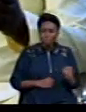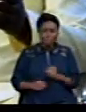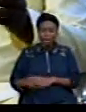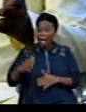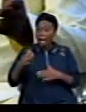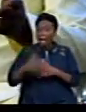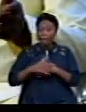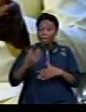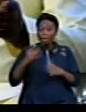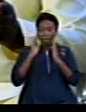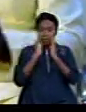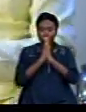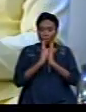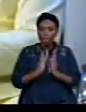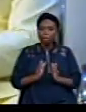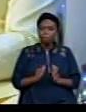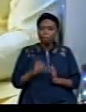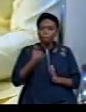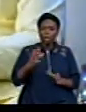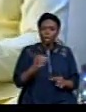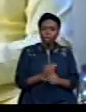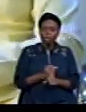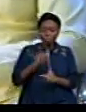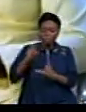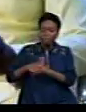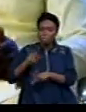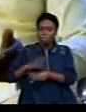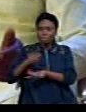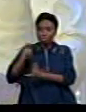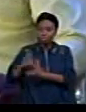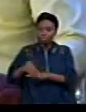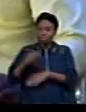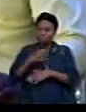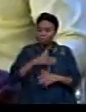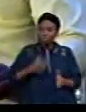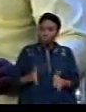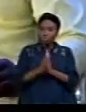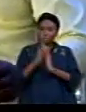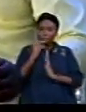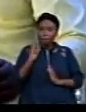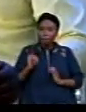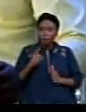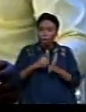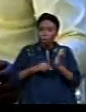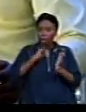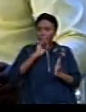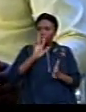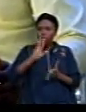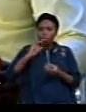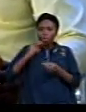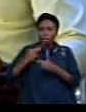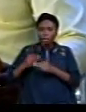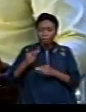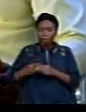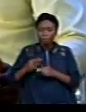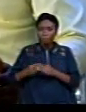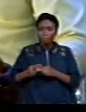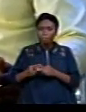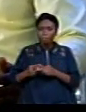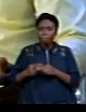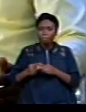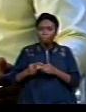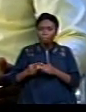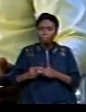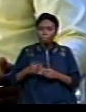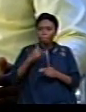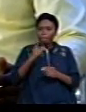prayer. Then I took him and sat him on the chair. I asked him, what is your name?